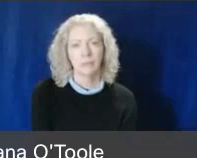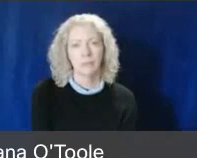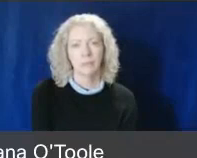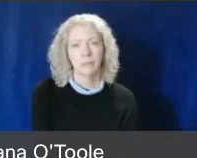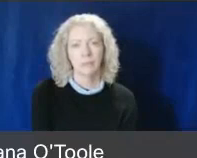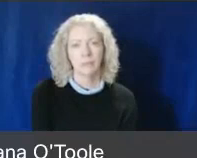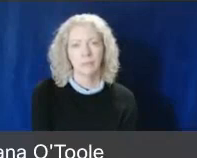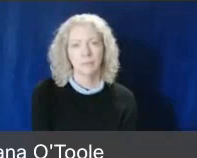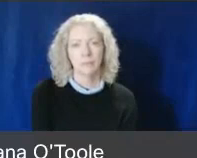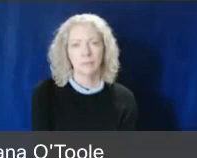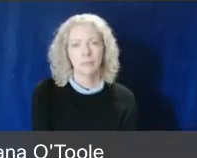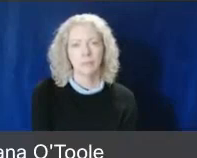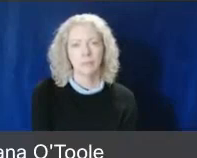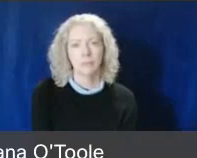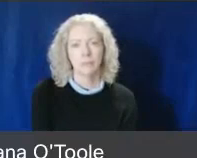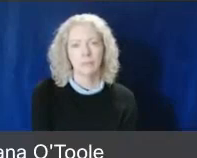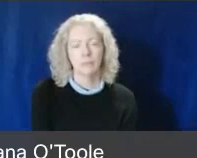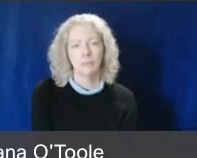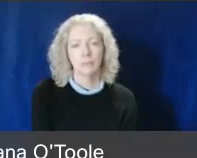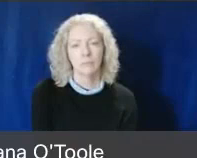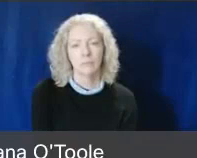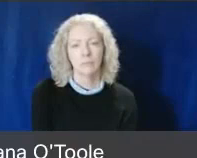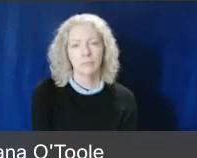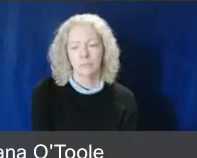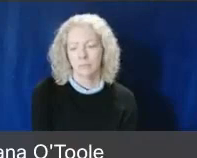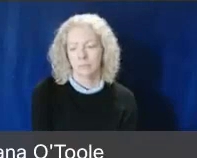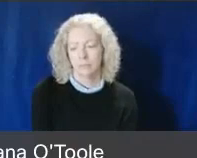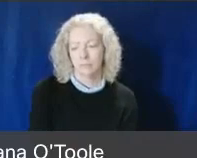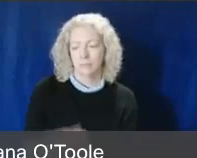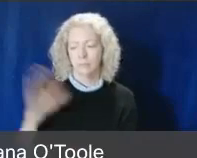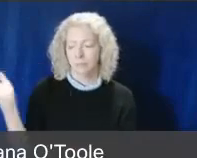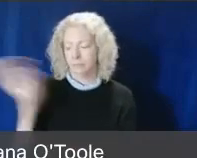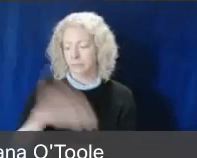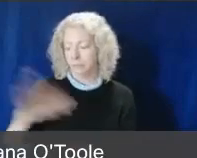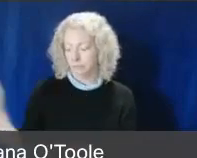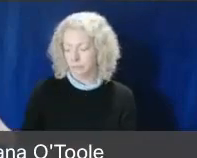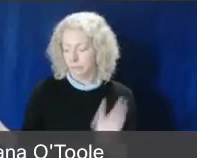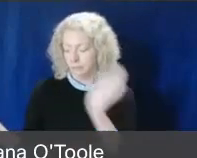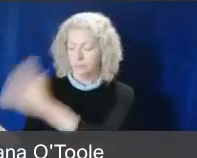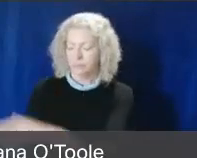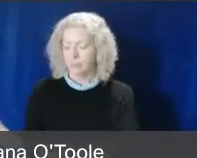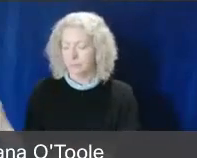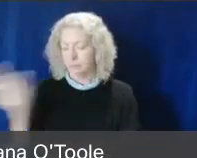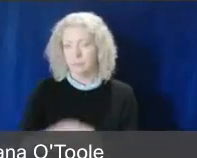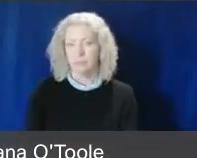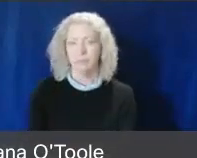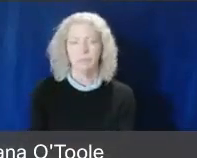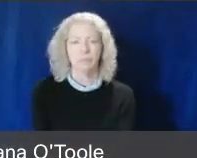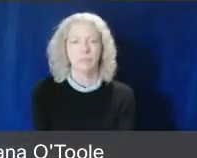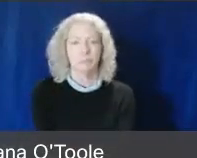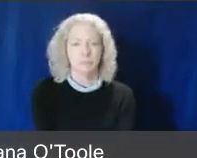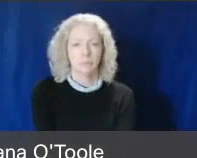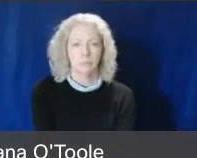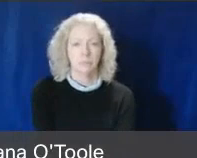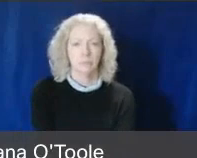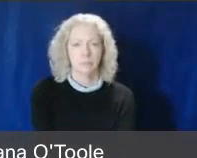doing in the midst of not being able to go where they usually go. They sure have. They have really stepped up. They've been innovative.